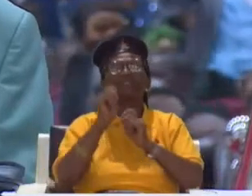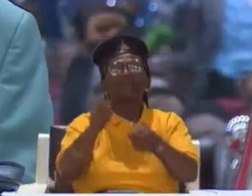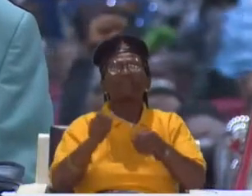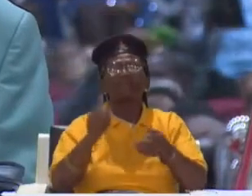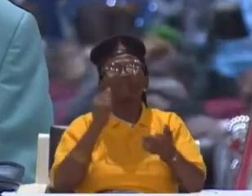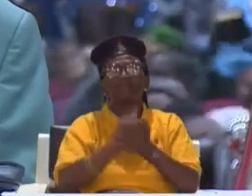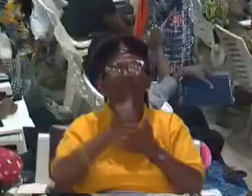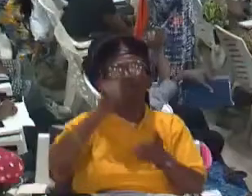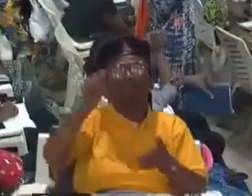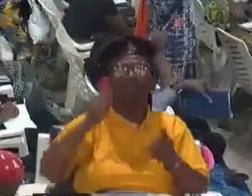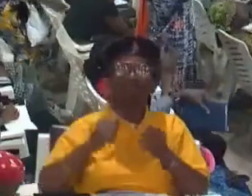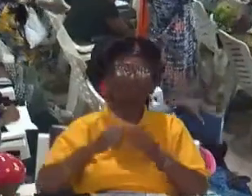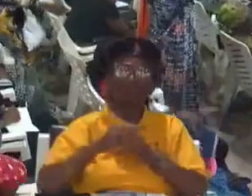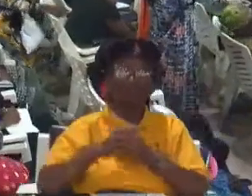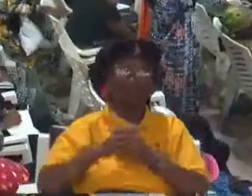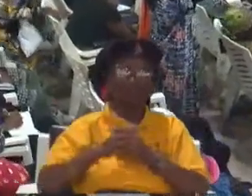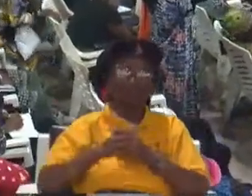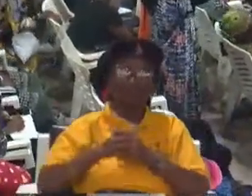one. He